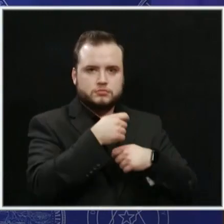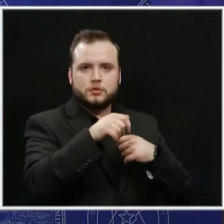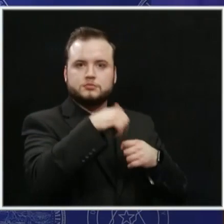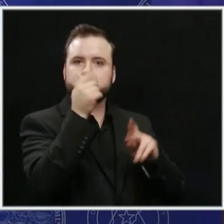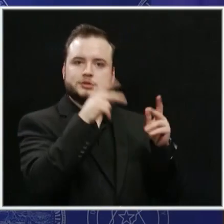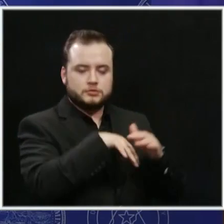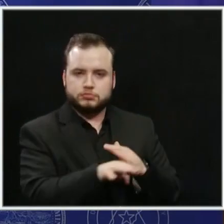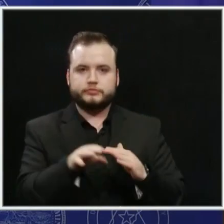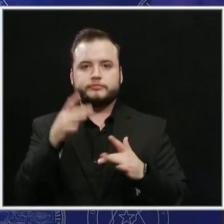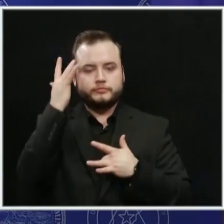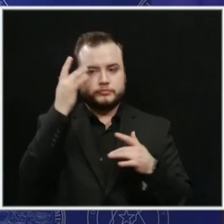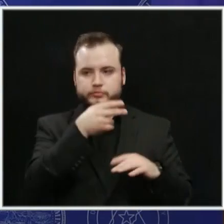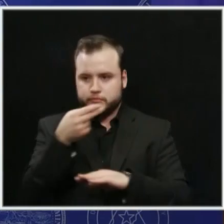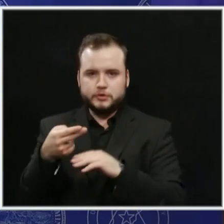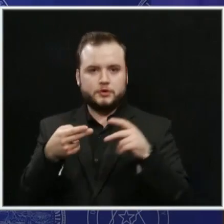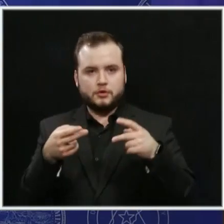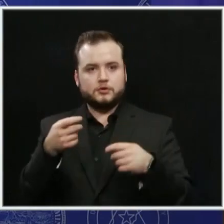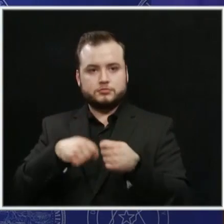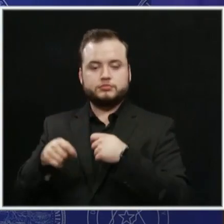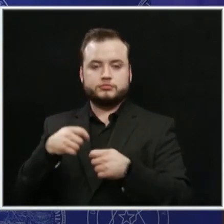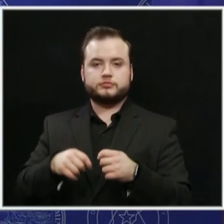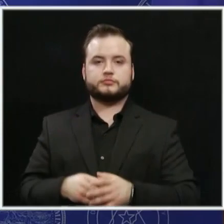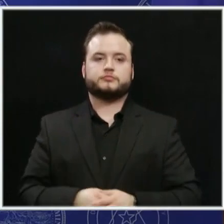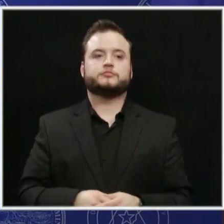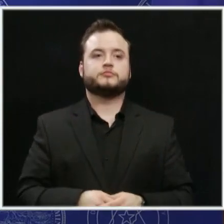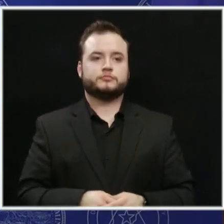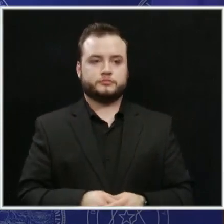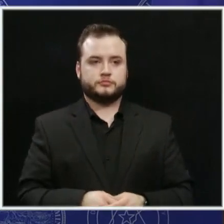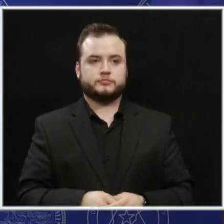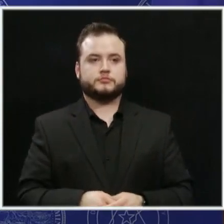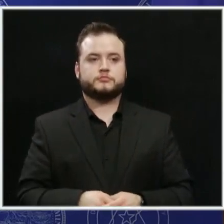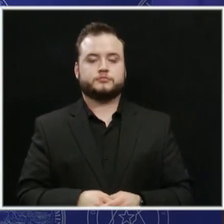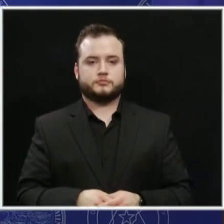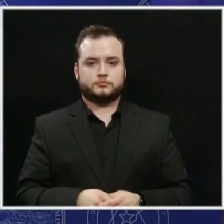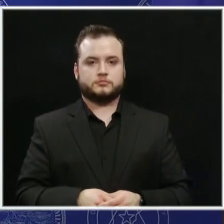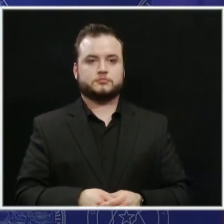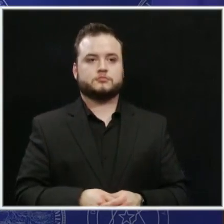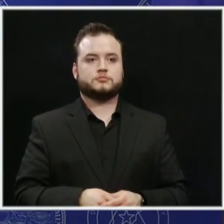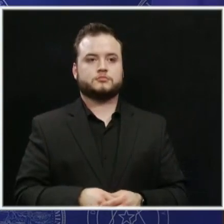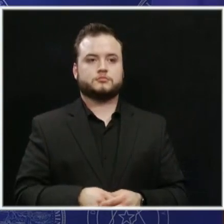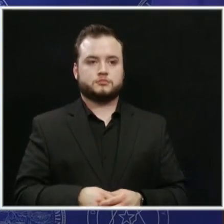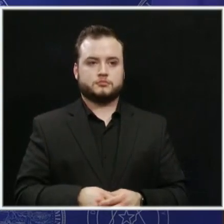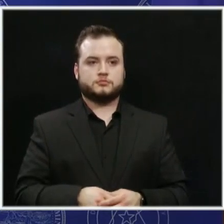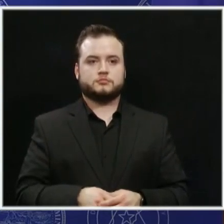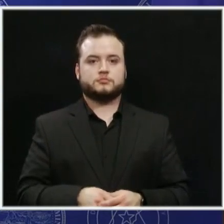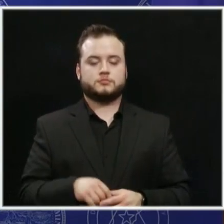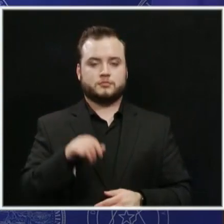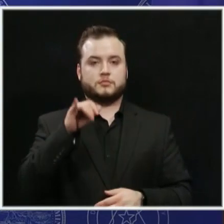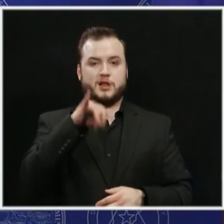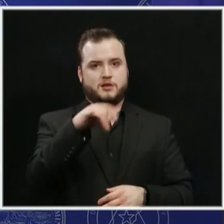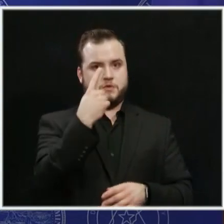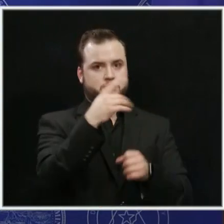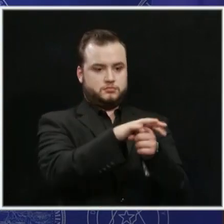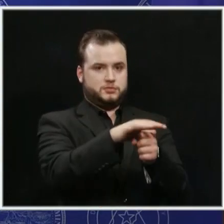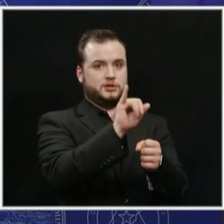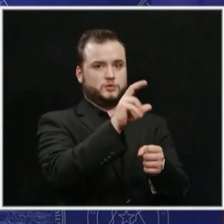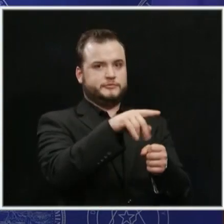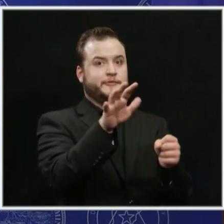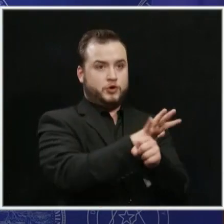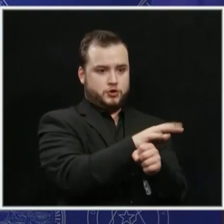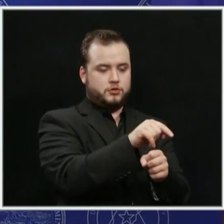going to be, and that is quickly filling up. Our census is slowly, every couple days, going up 10 more